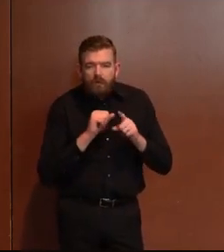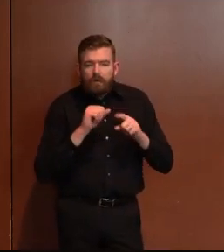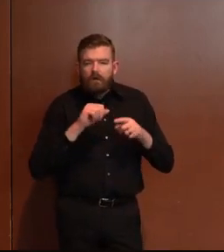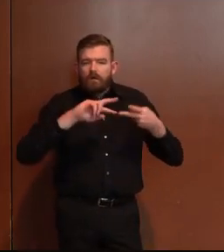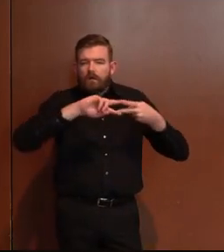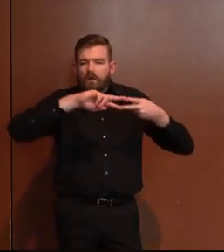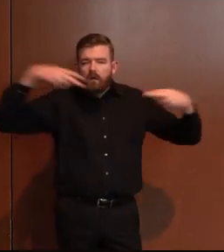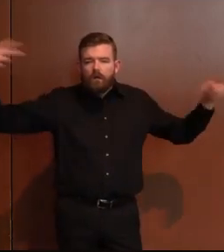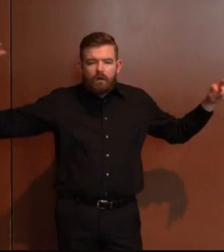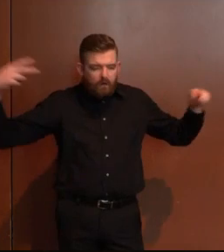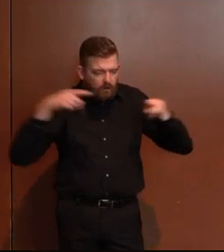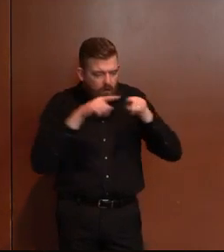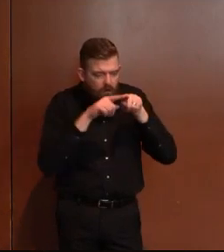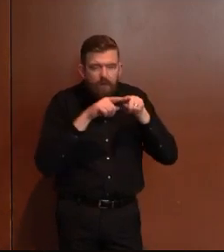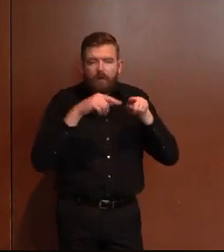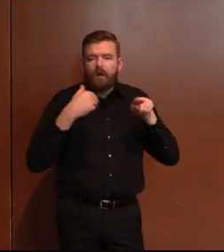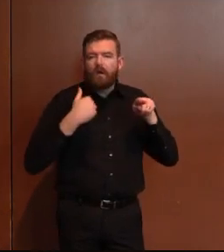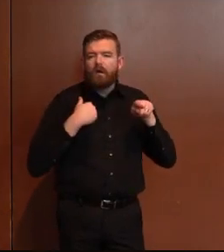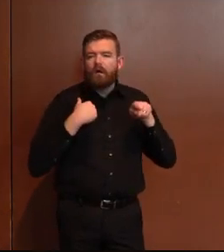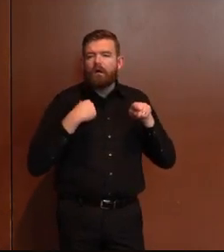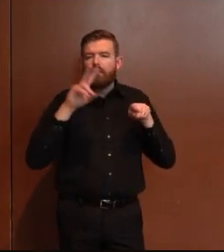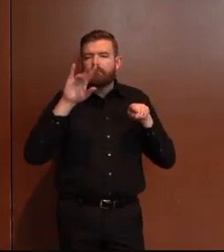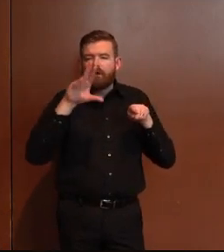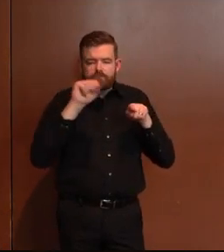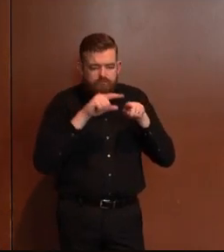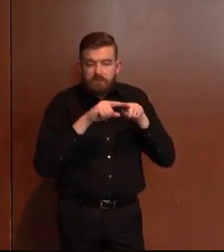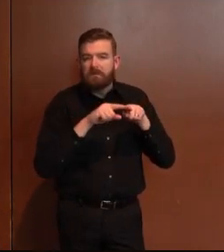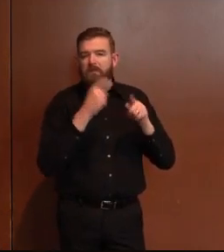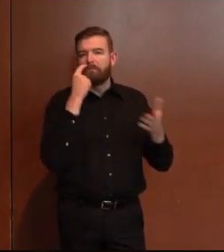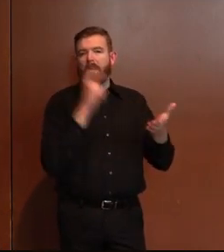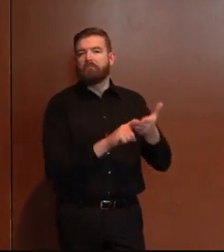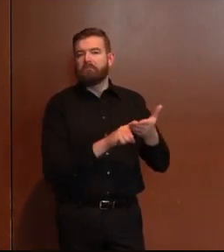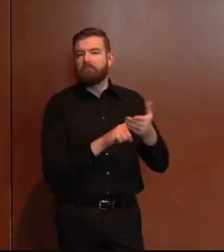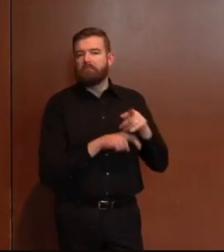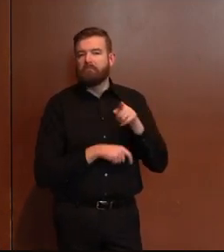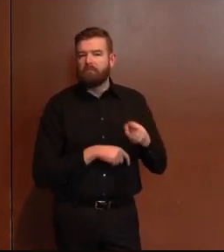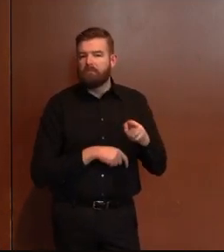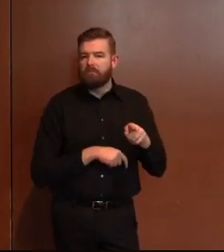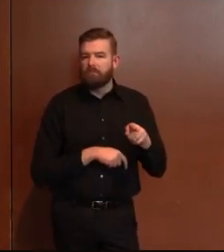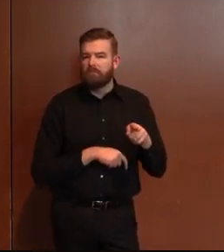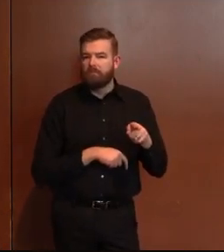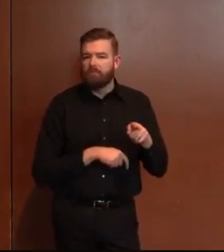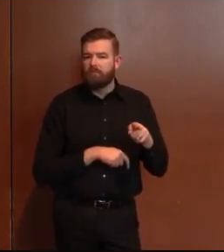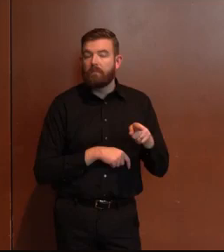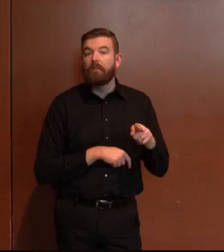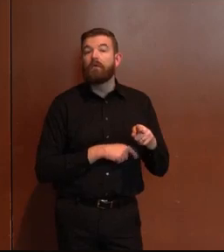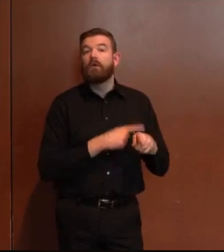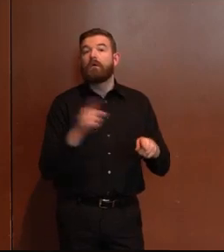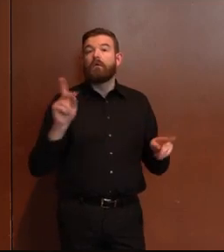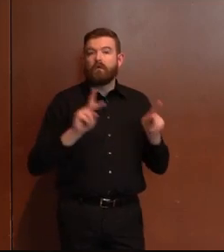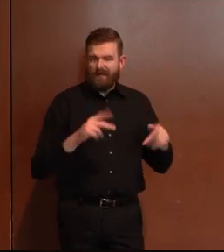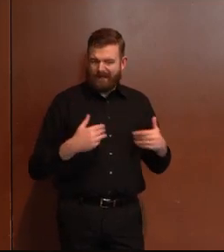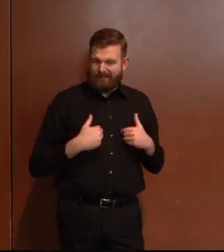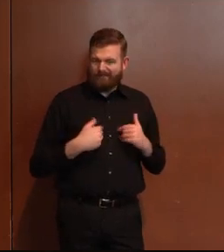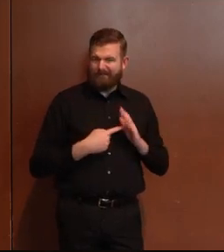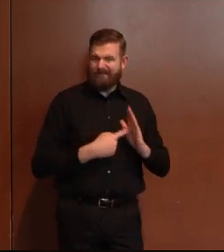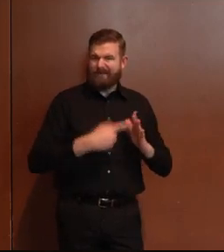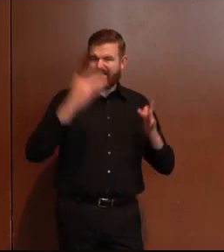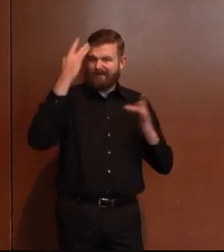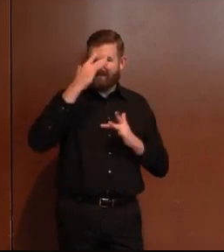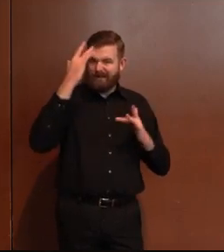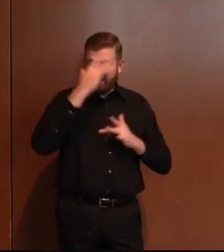And, because there's been a focus on testing individuals who have been symptomatic, there's definitely a much greater chance then